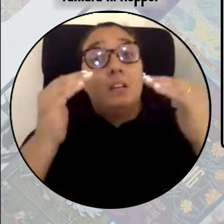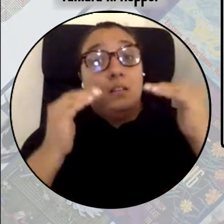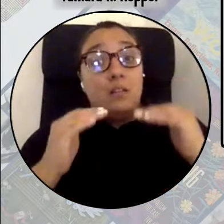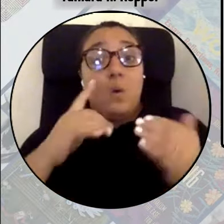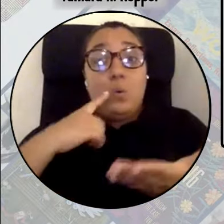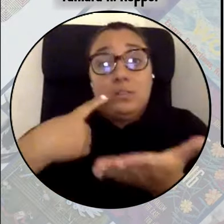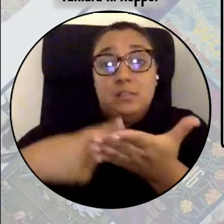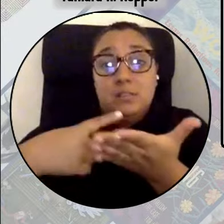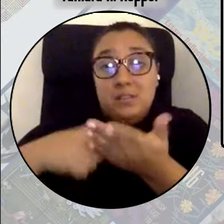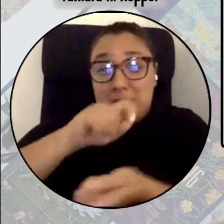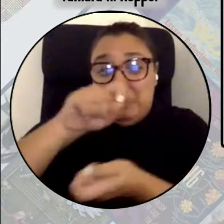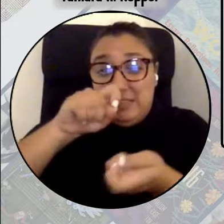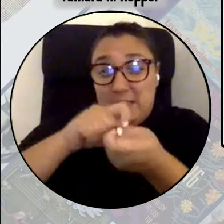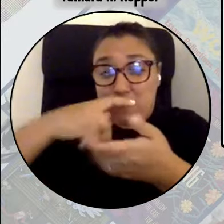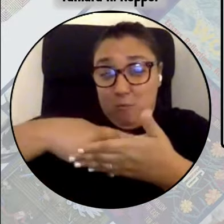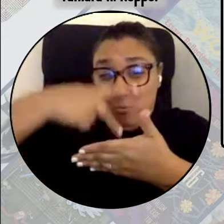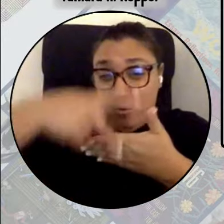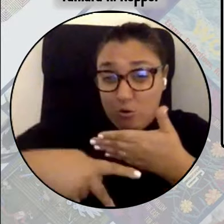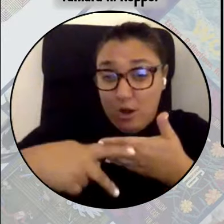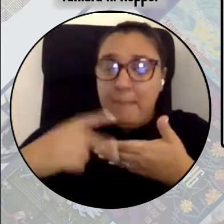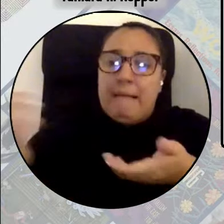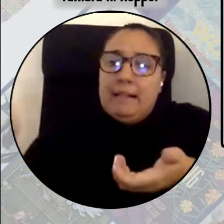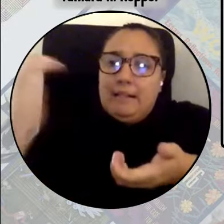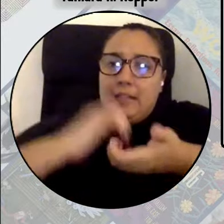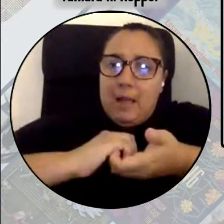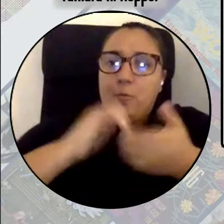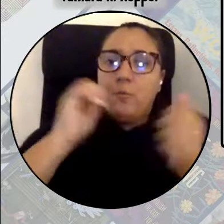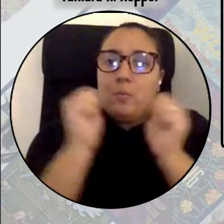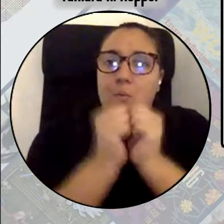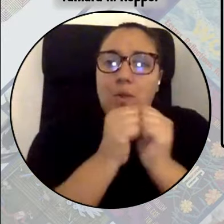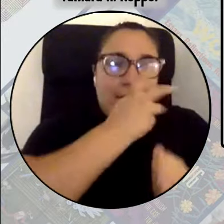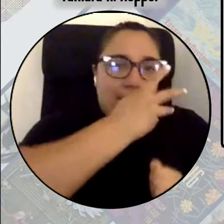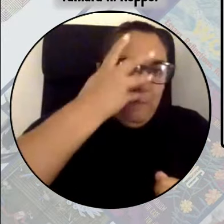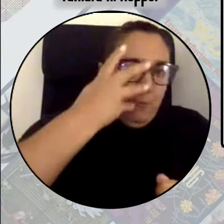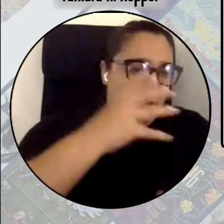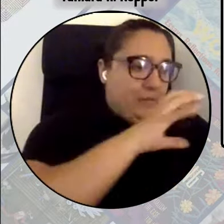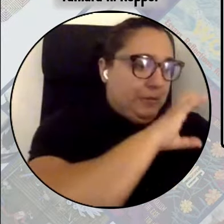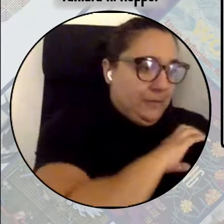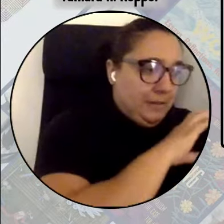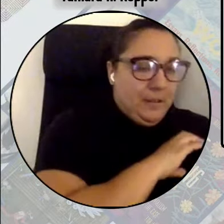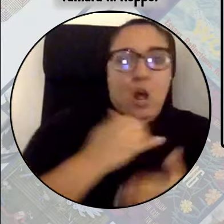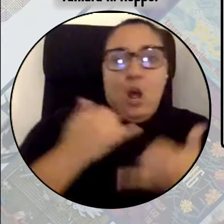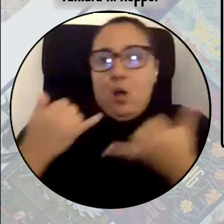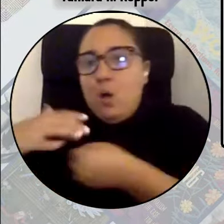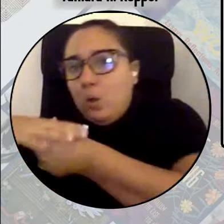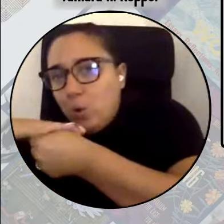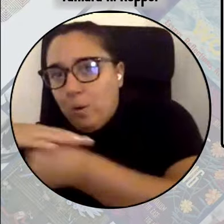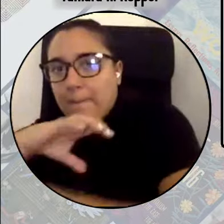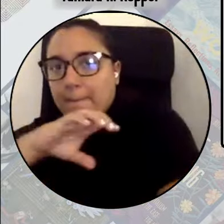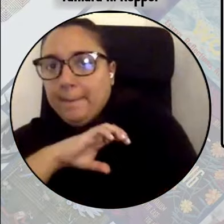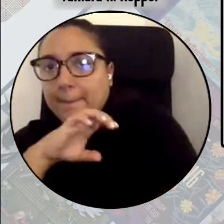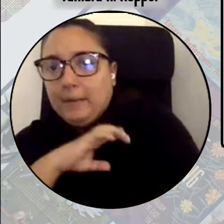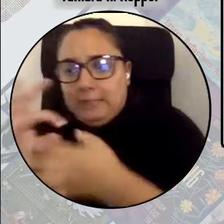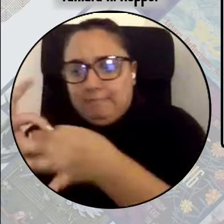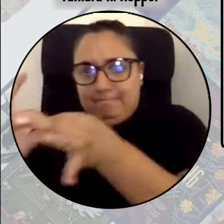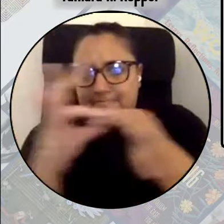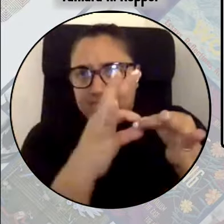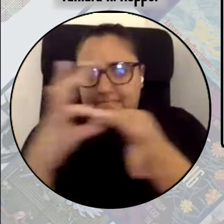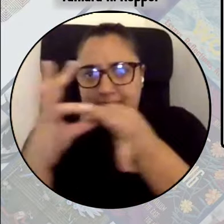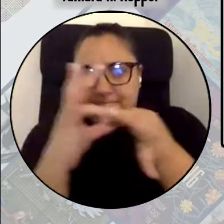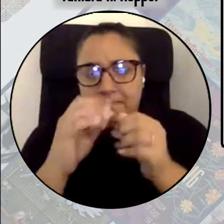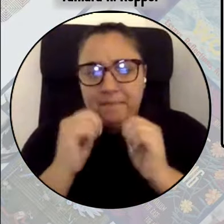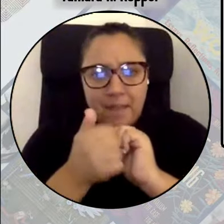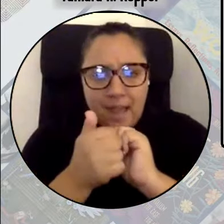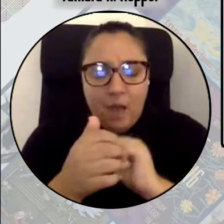of collaborations between immigration enforcement and local law enforcement today. And we're going to be thinking about this in relationship to concerns